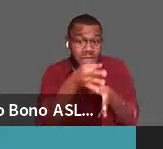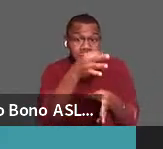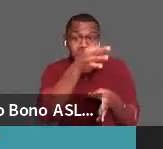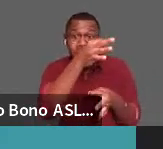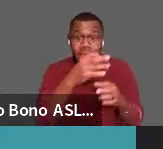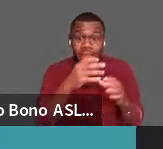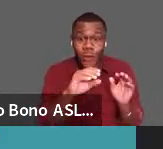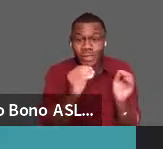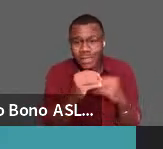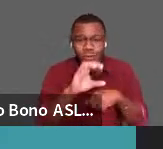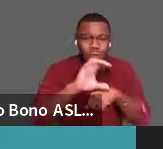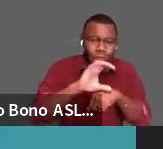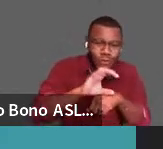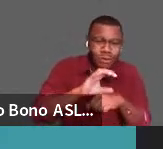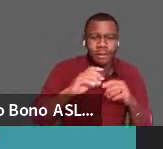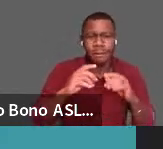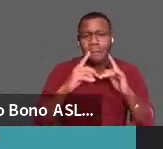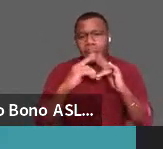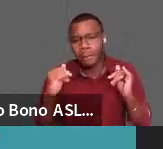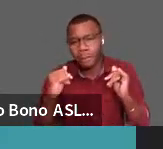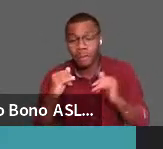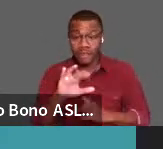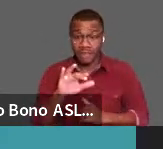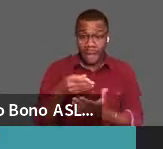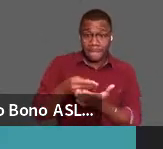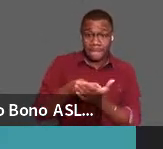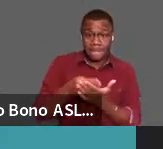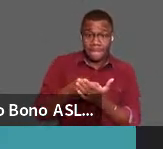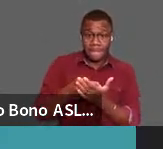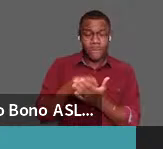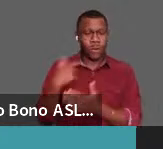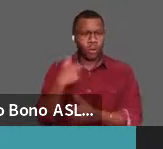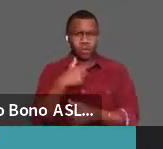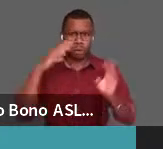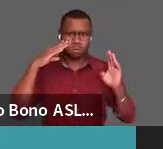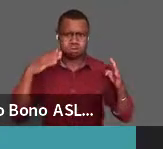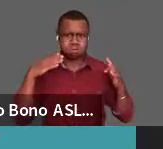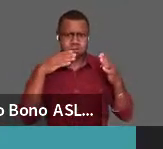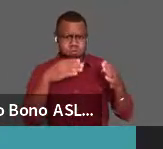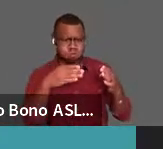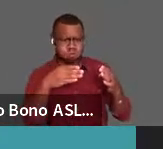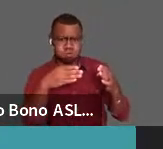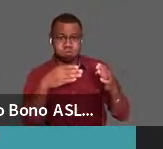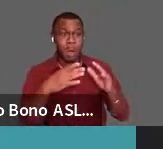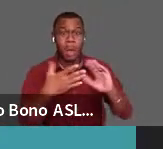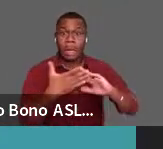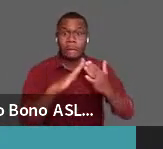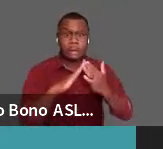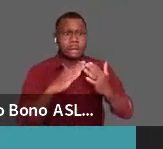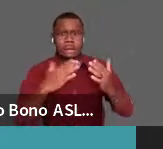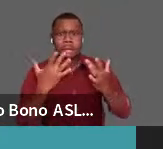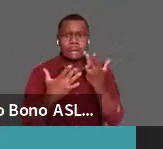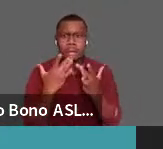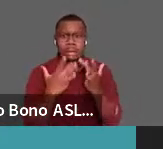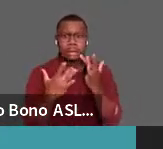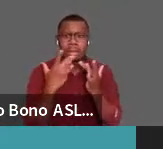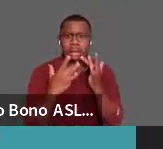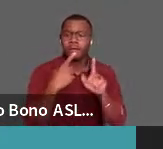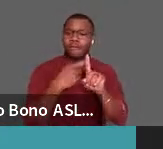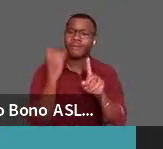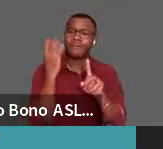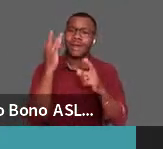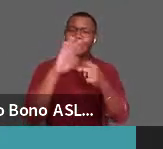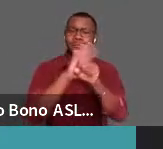cetera. We are targeting that money in the communities that have been the hardest hit by the pandemic, that have had